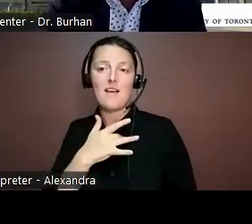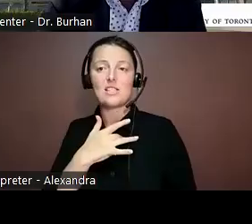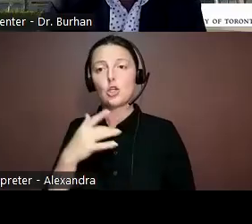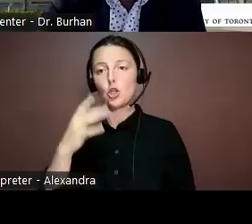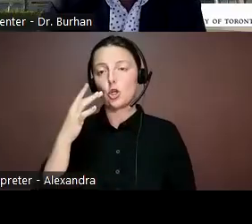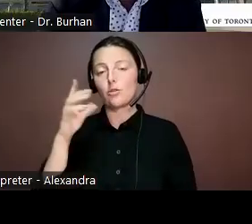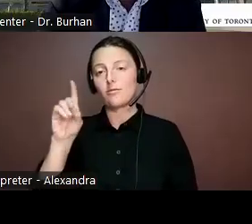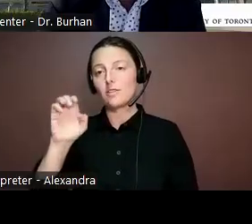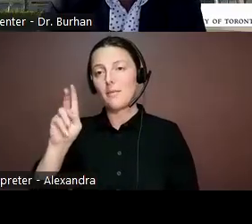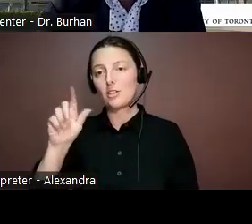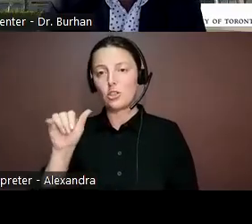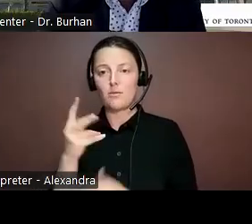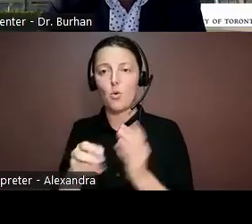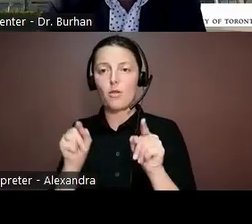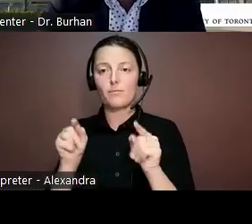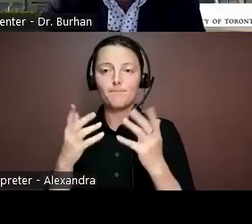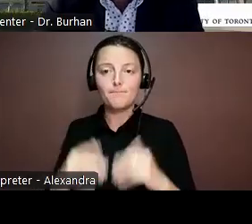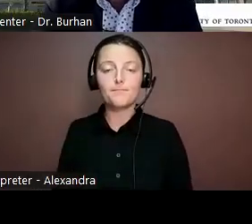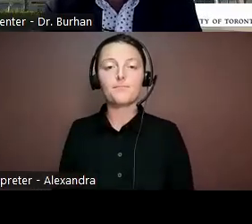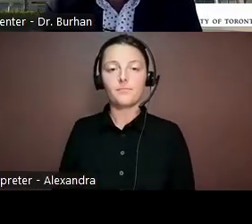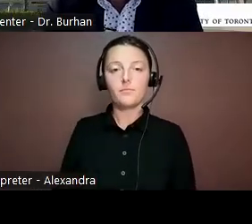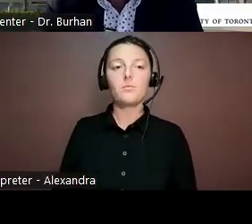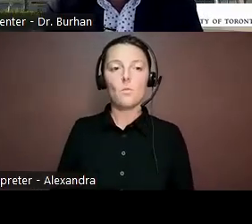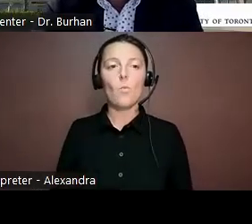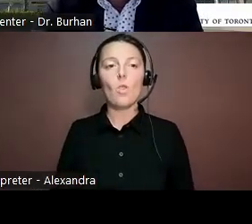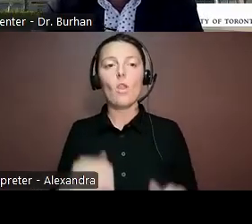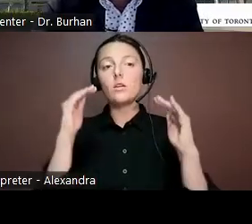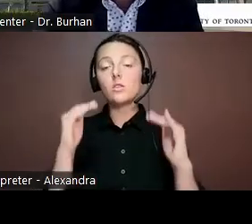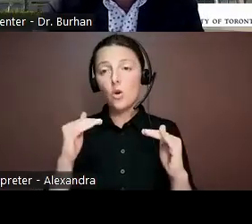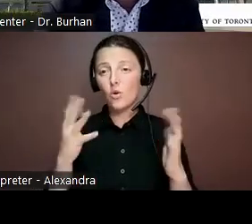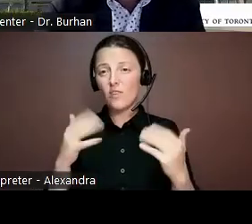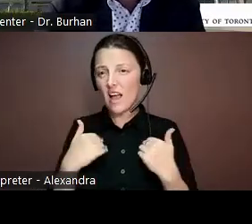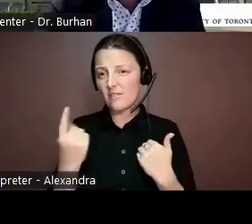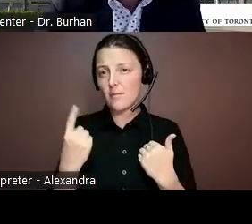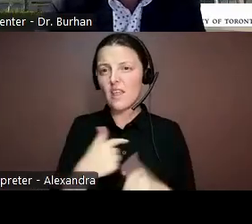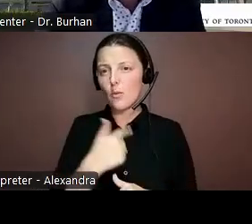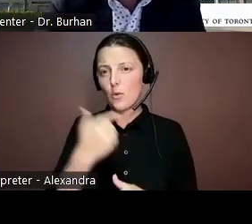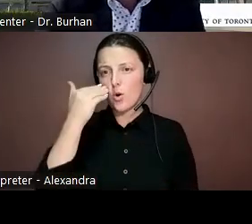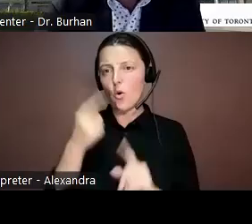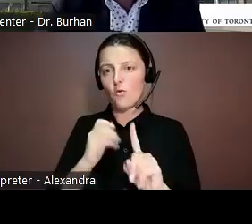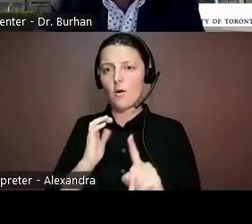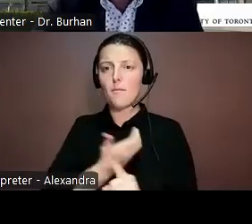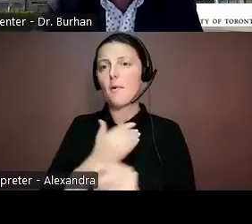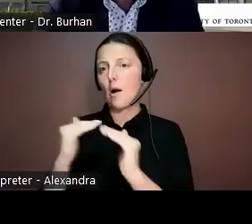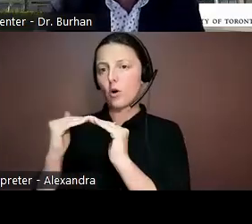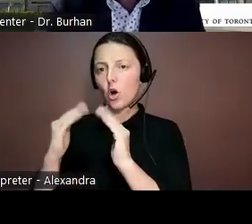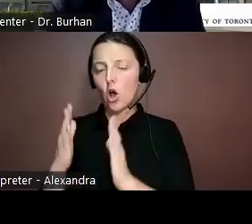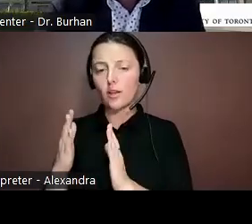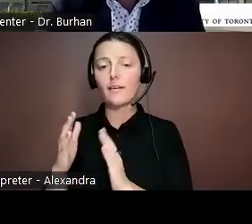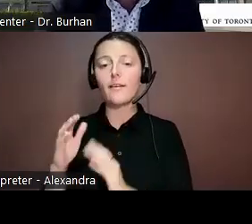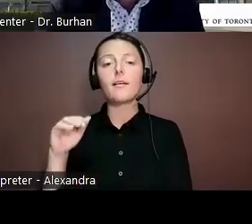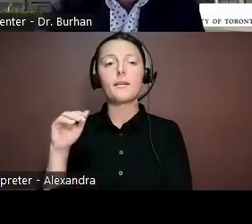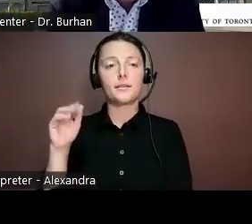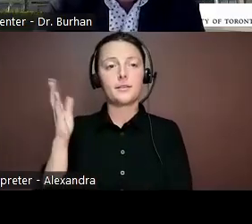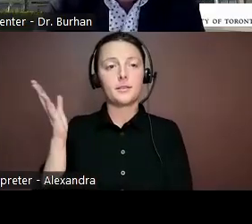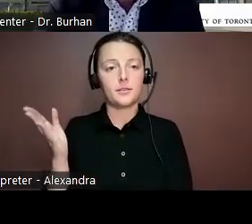So, there's something that I think we know now from our colleague, Zainur Ismail, who's now in